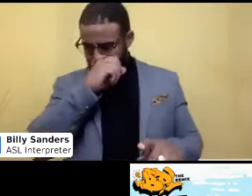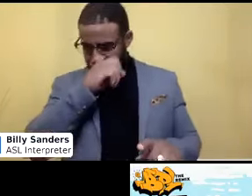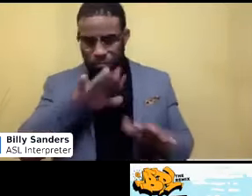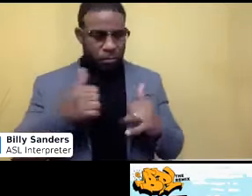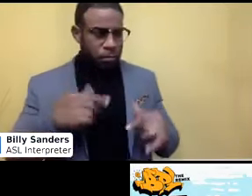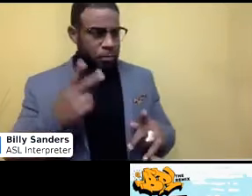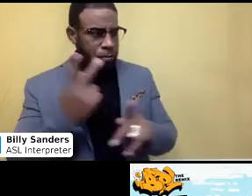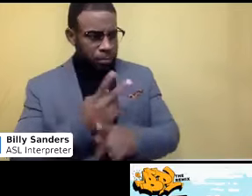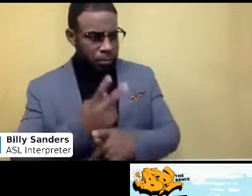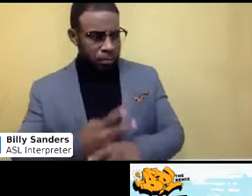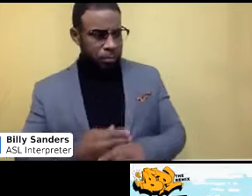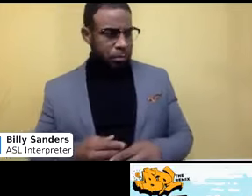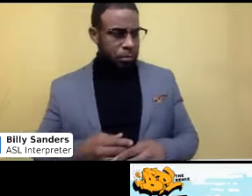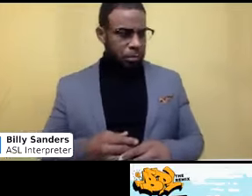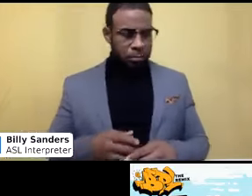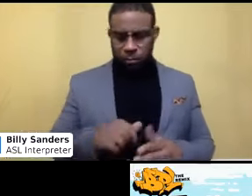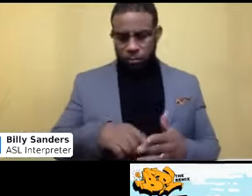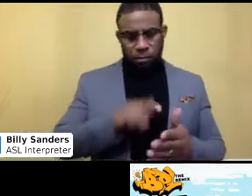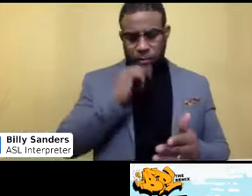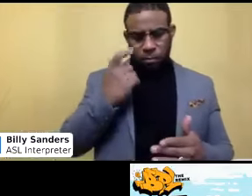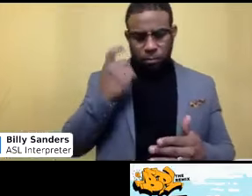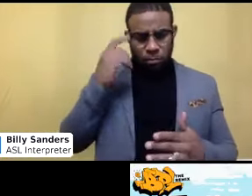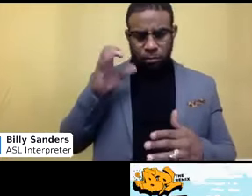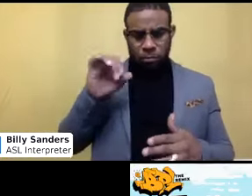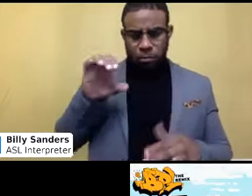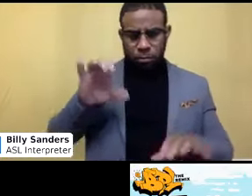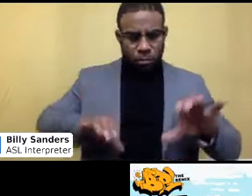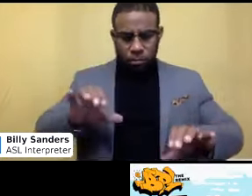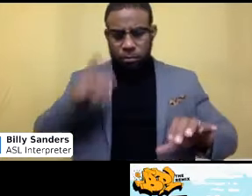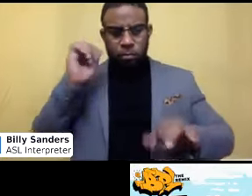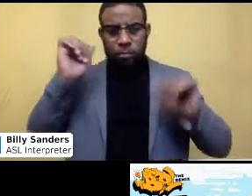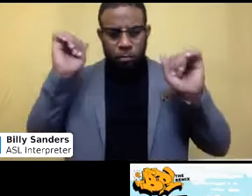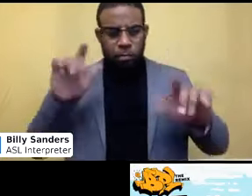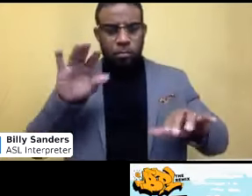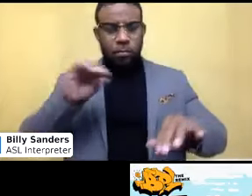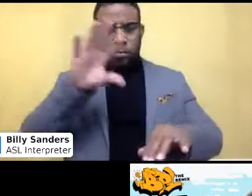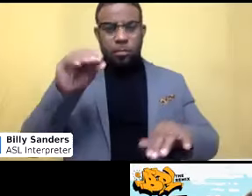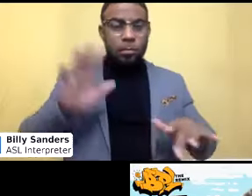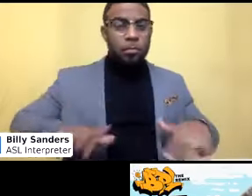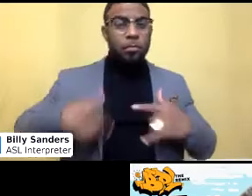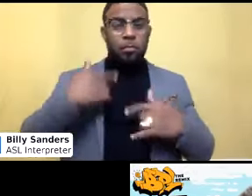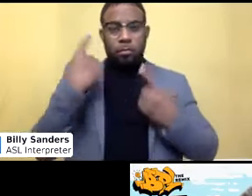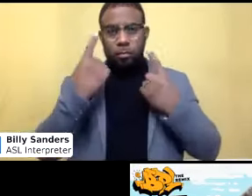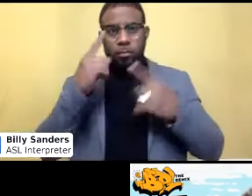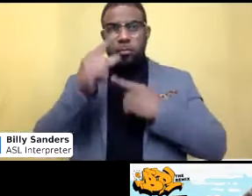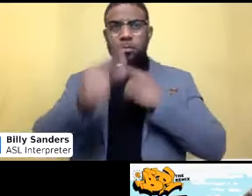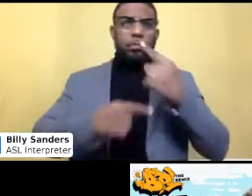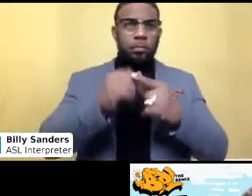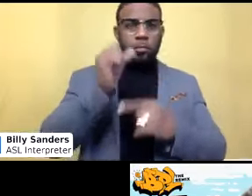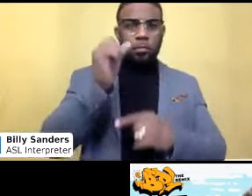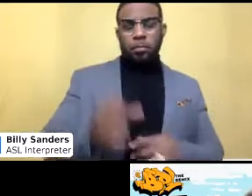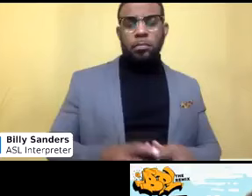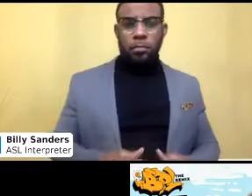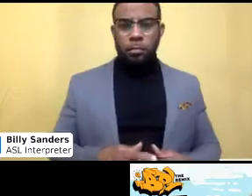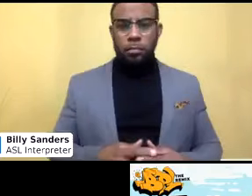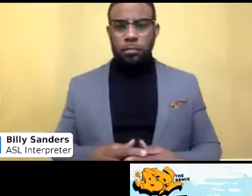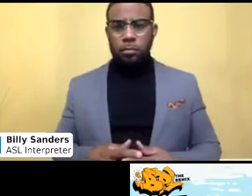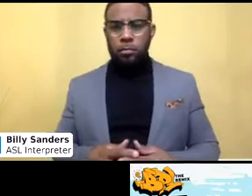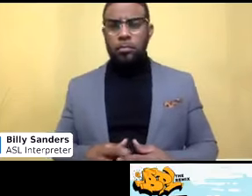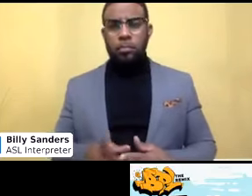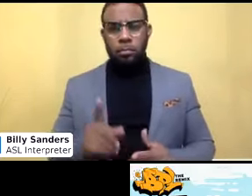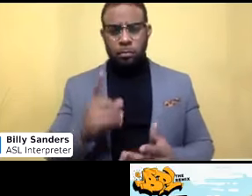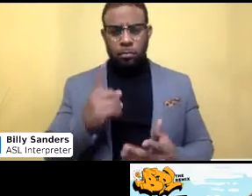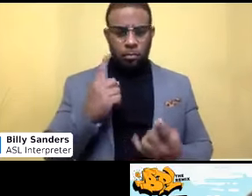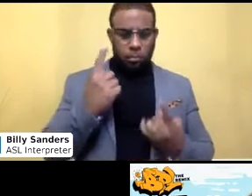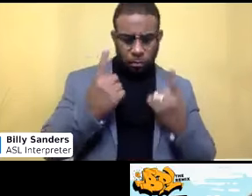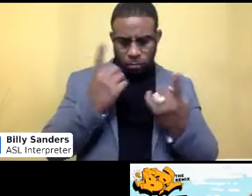we figure out, and this is not just for the Congo, but it's for all of Africa, in fact, all of what we would consider the global South, a